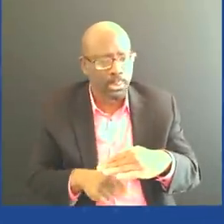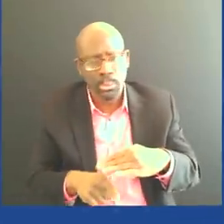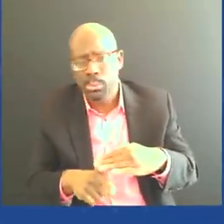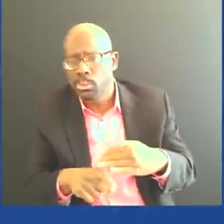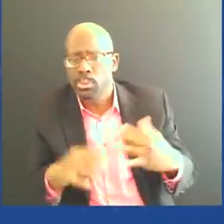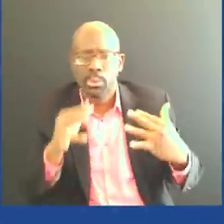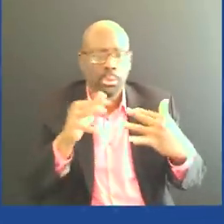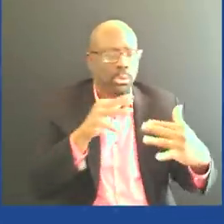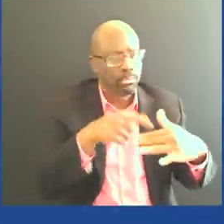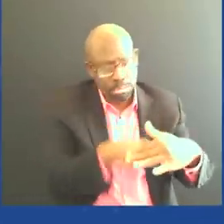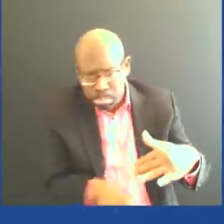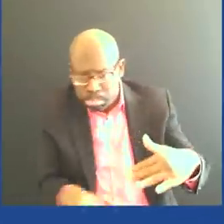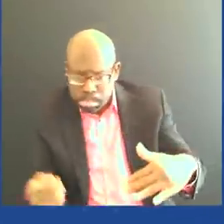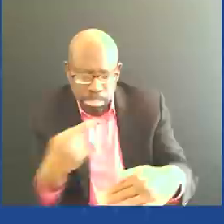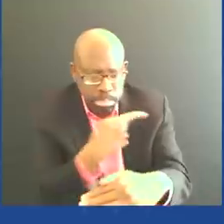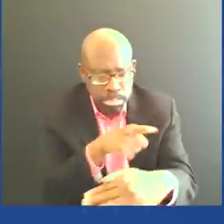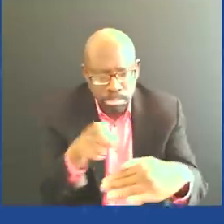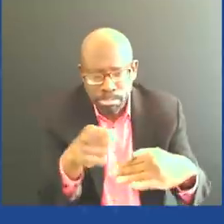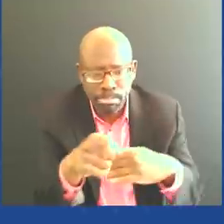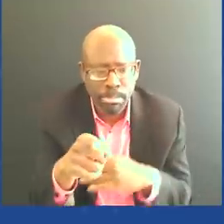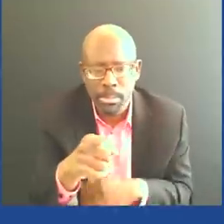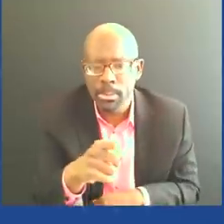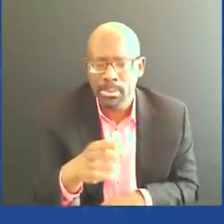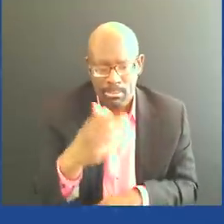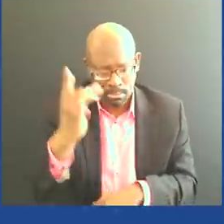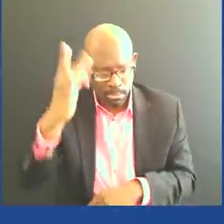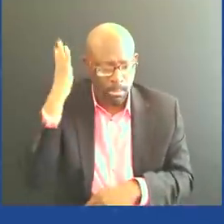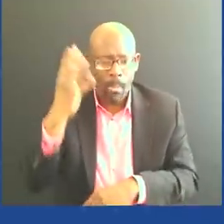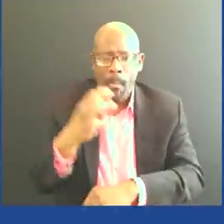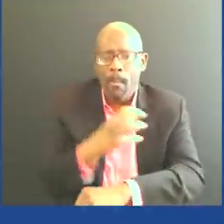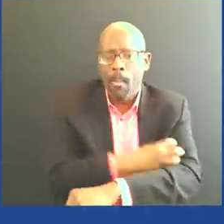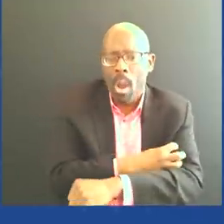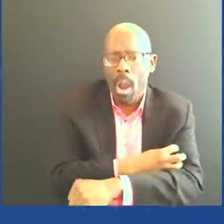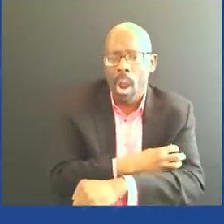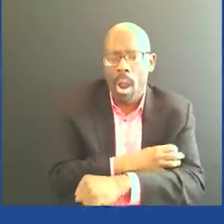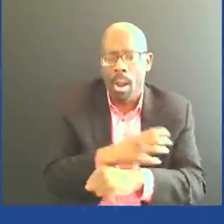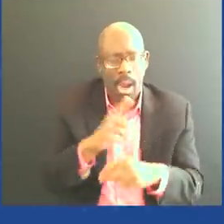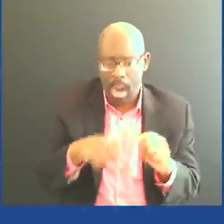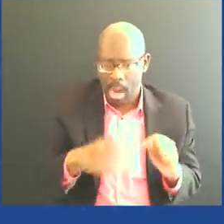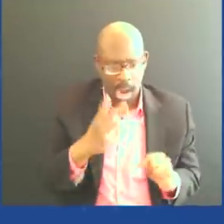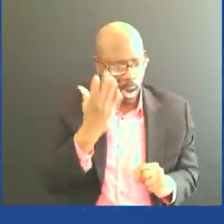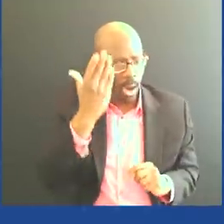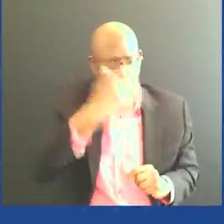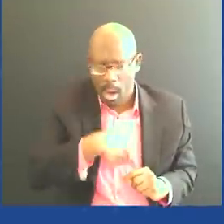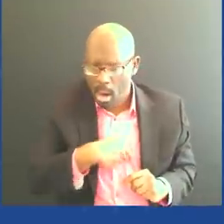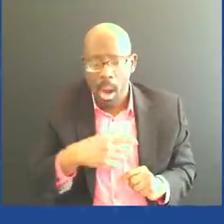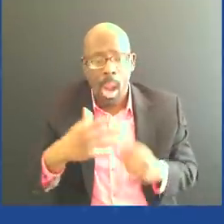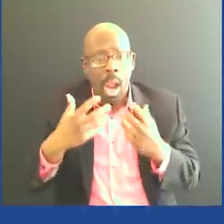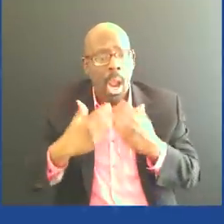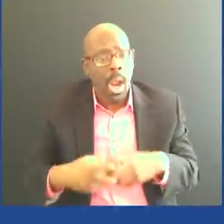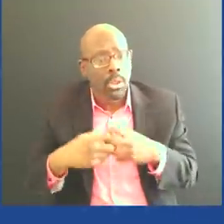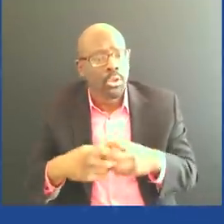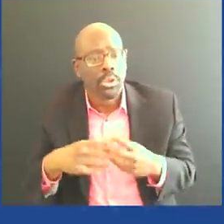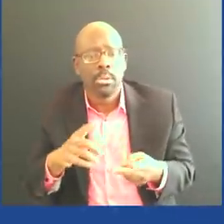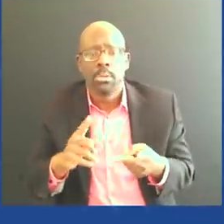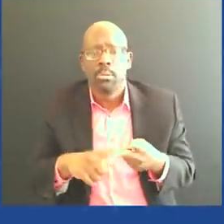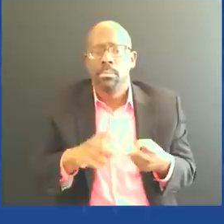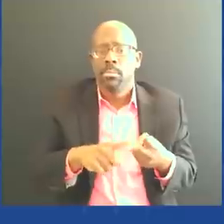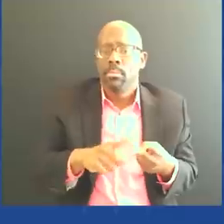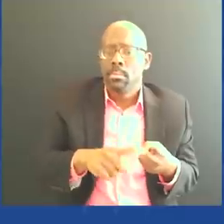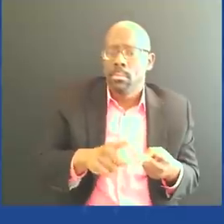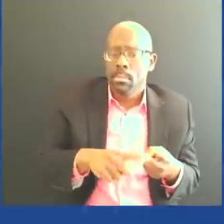The engines and sonar, the rudders that give it direction and purpose. You,